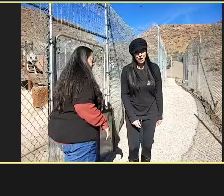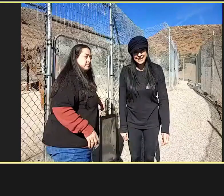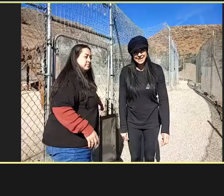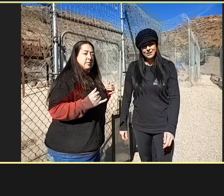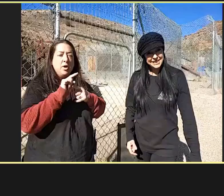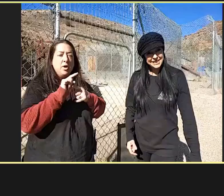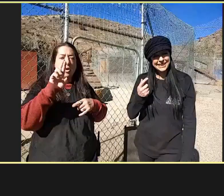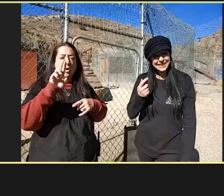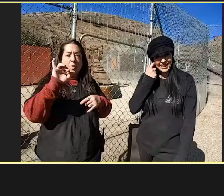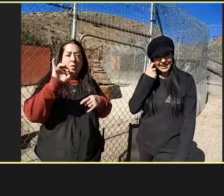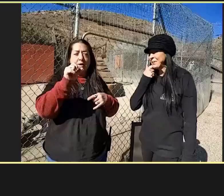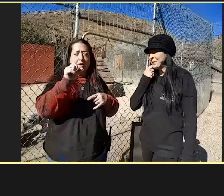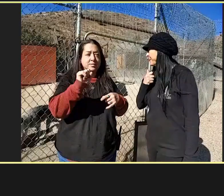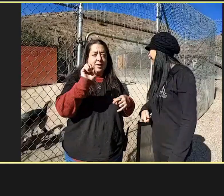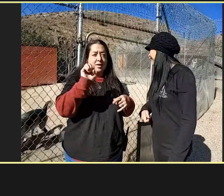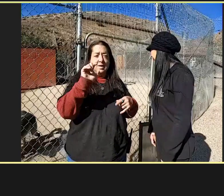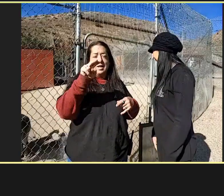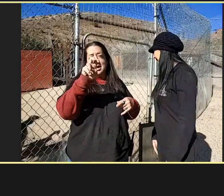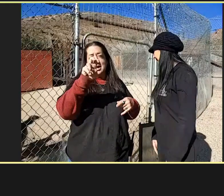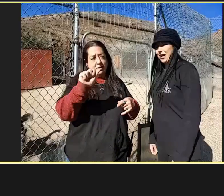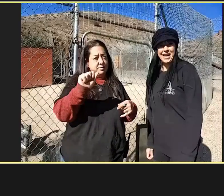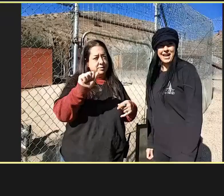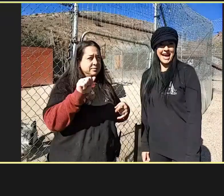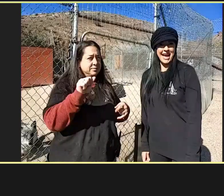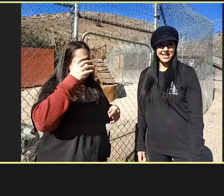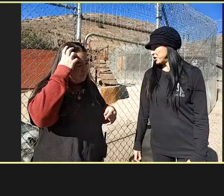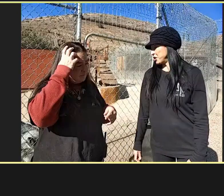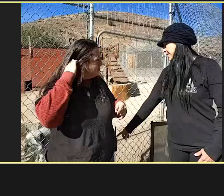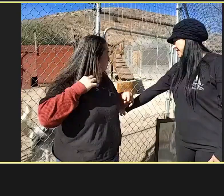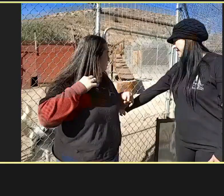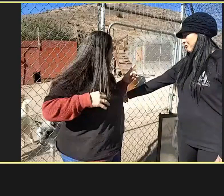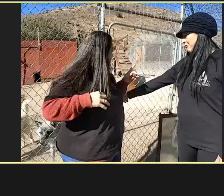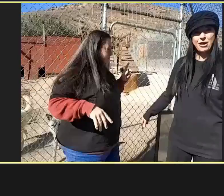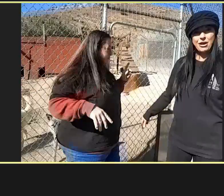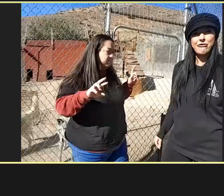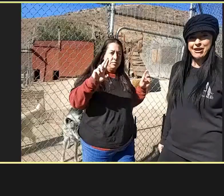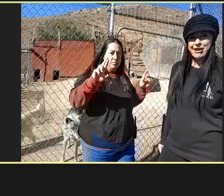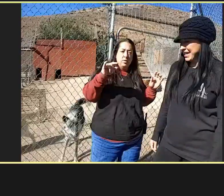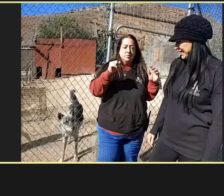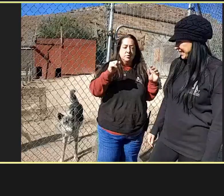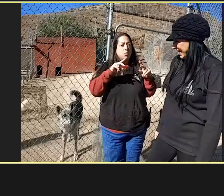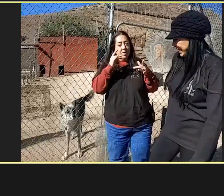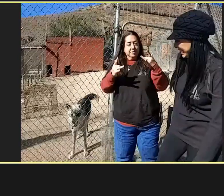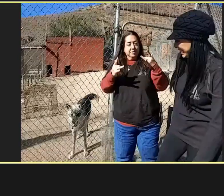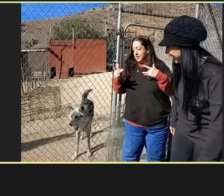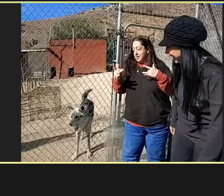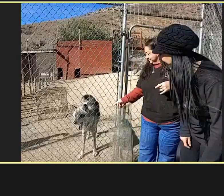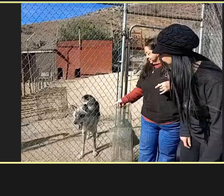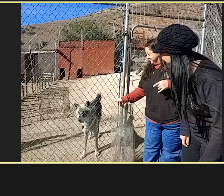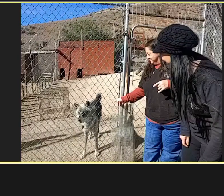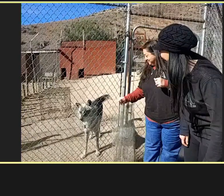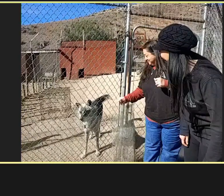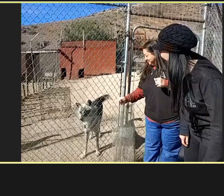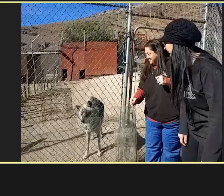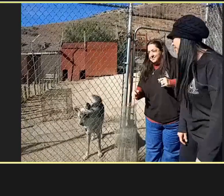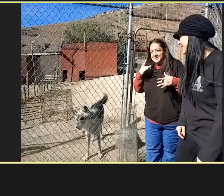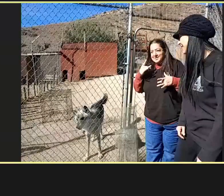So we're going to now meet Riggs and Selena. And as you can see, Riggs is very